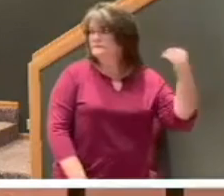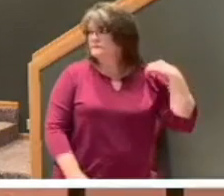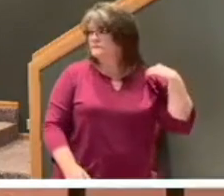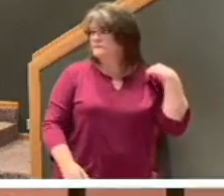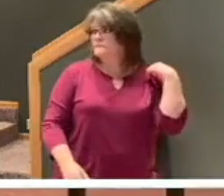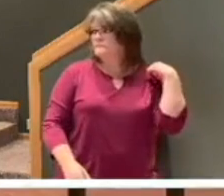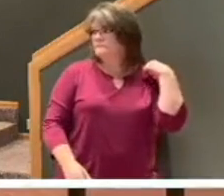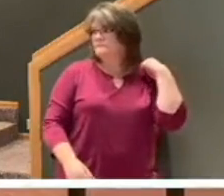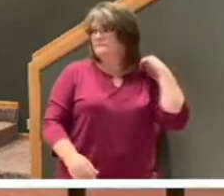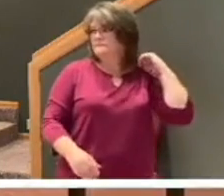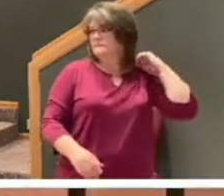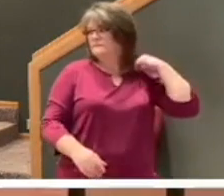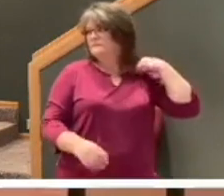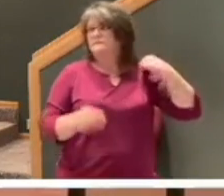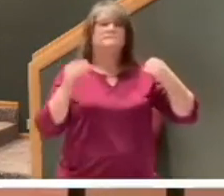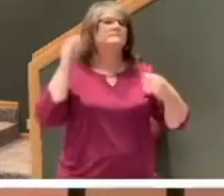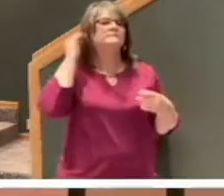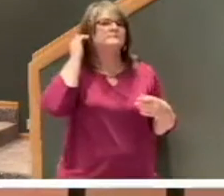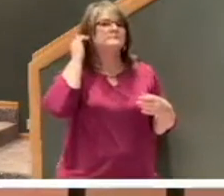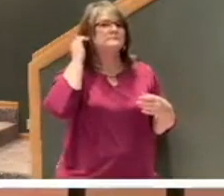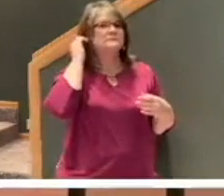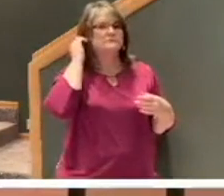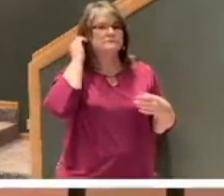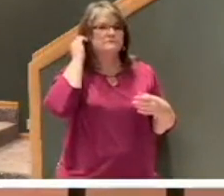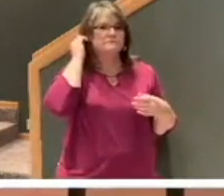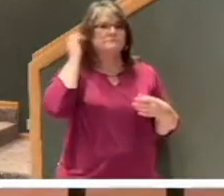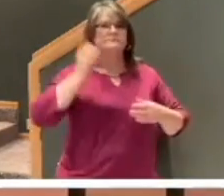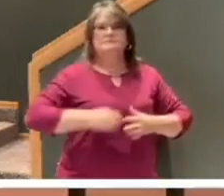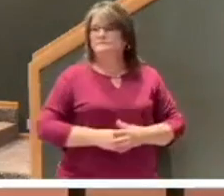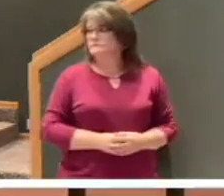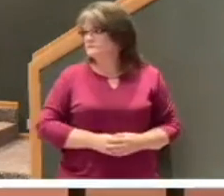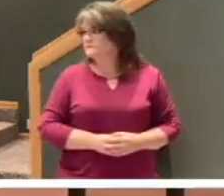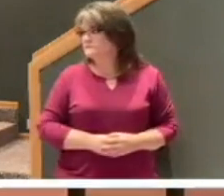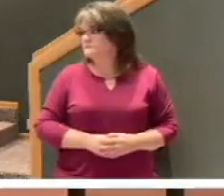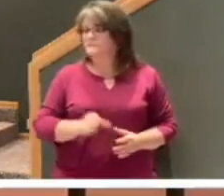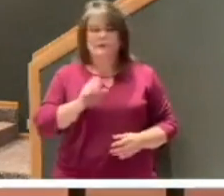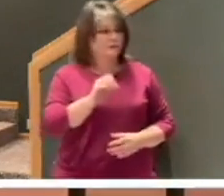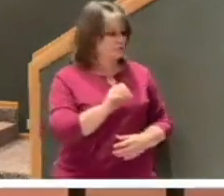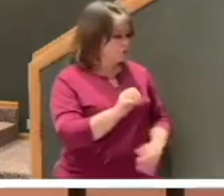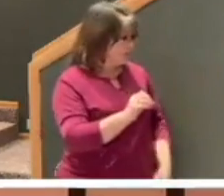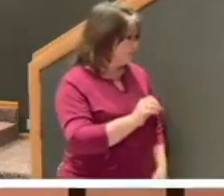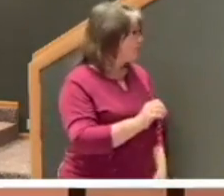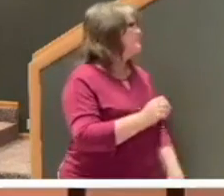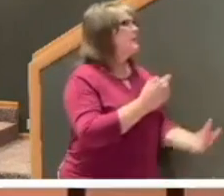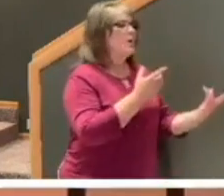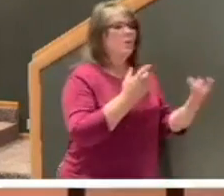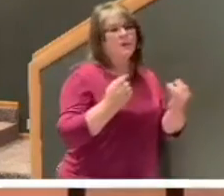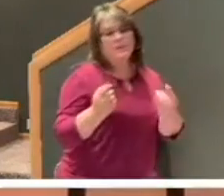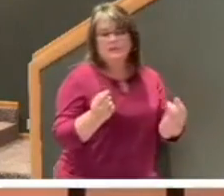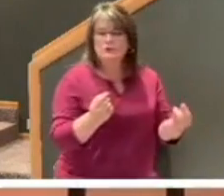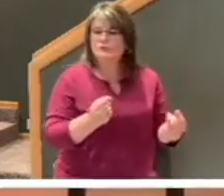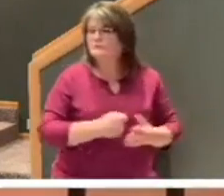So What we do